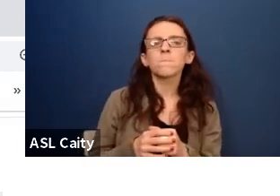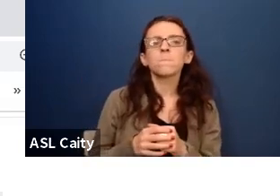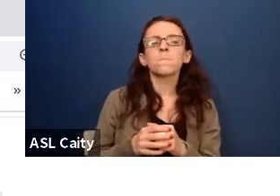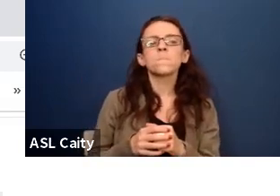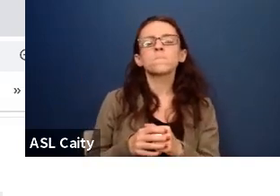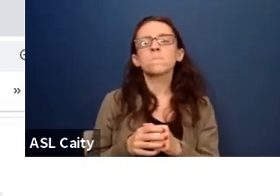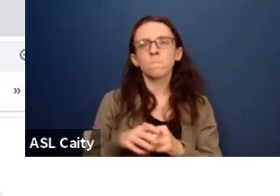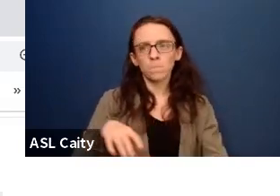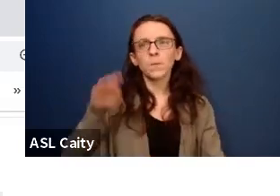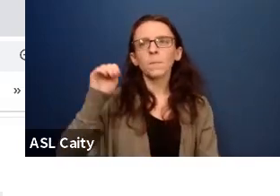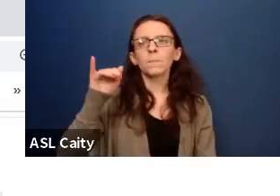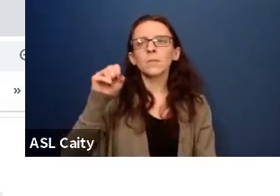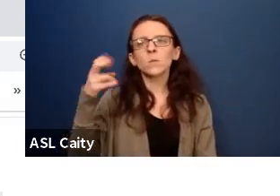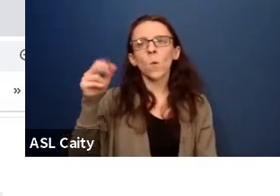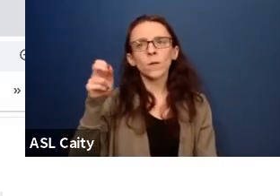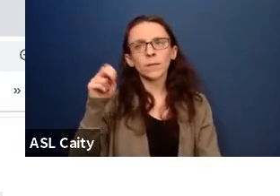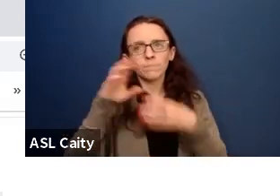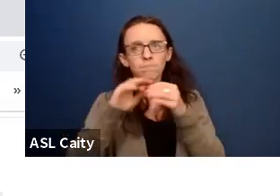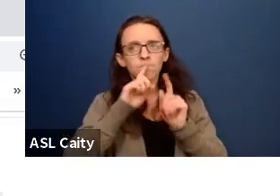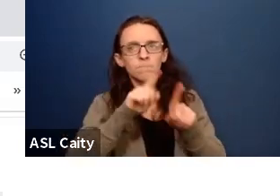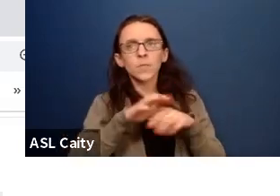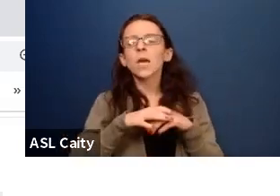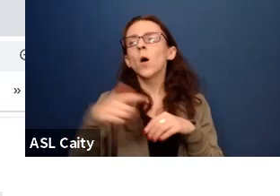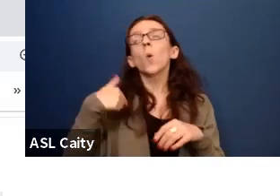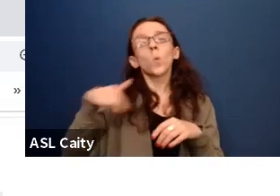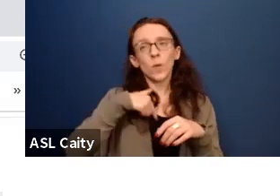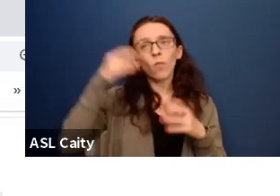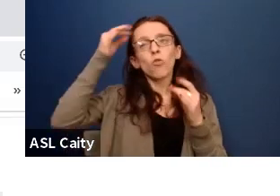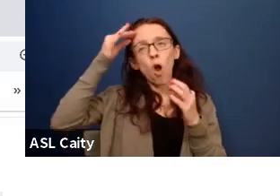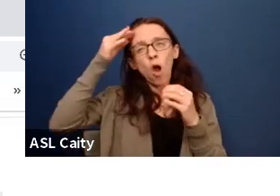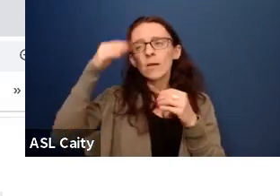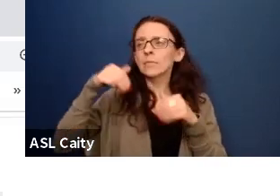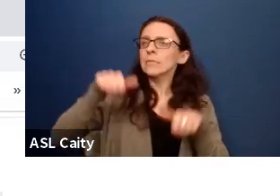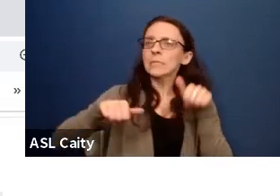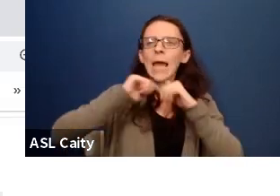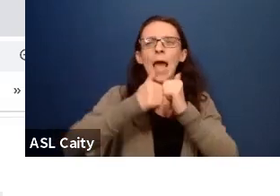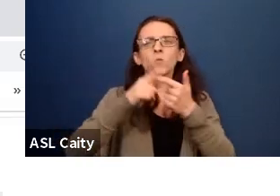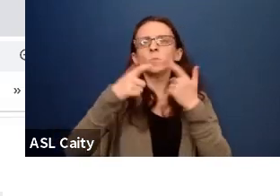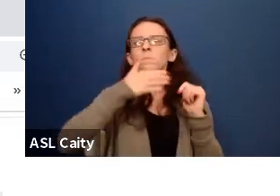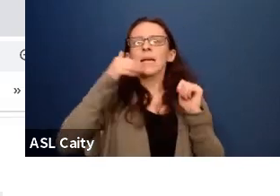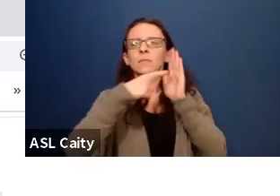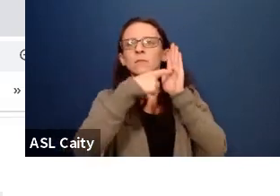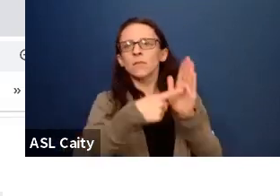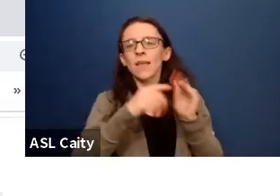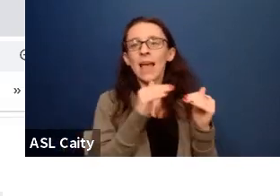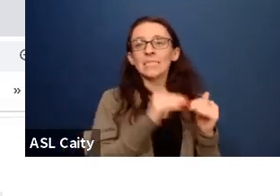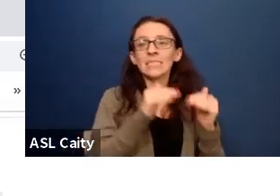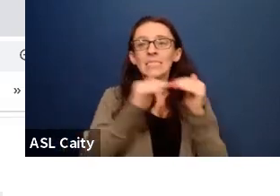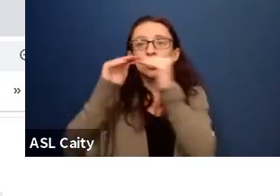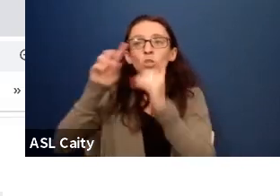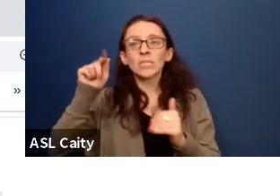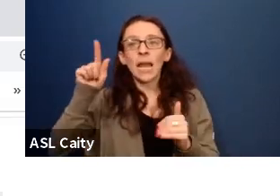We thought about how to try and display some of the tier data with zip